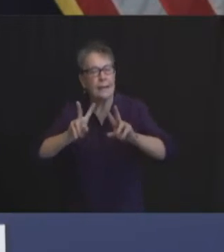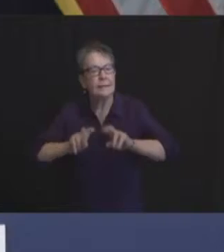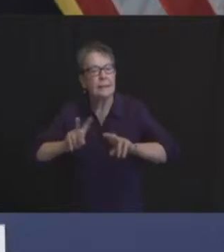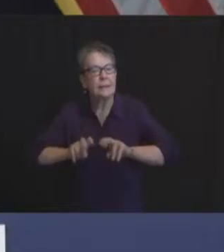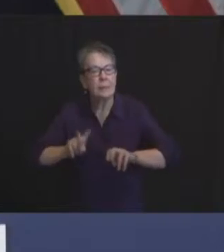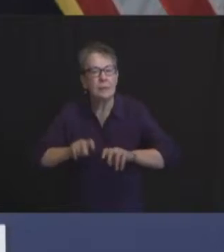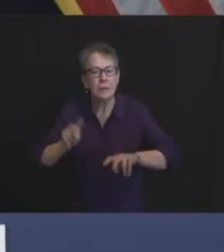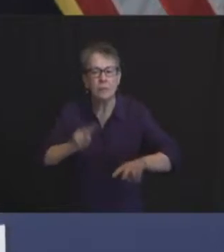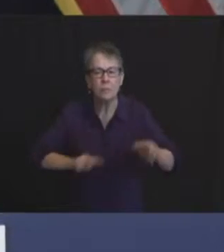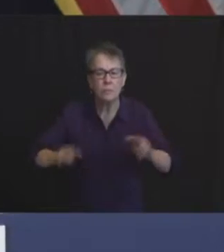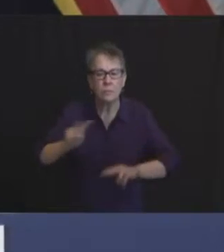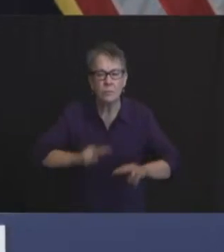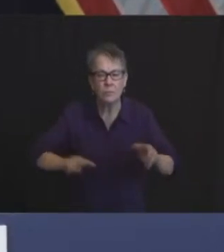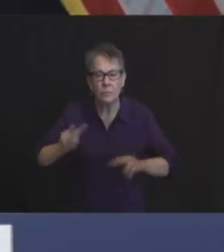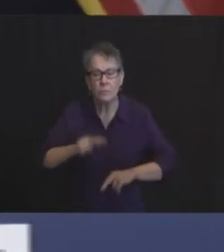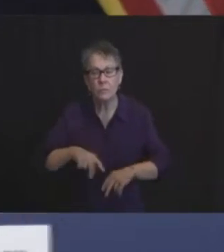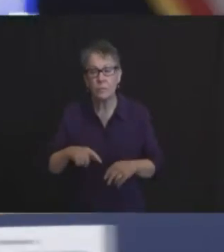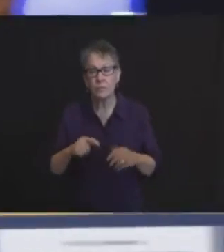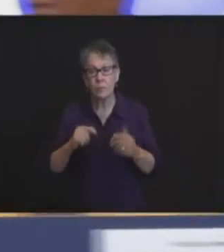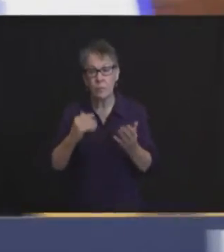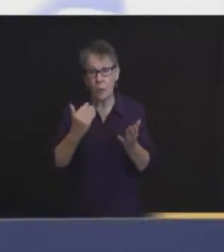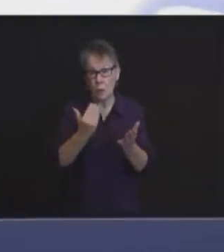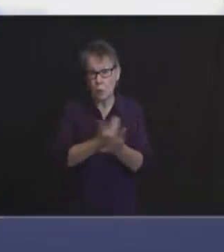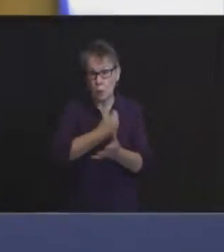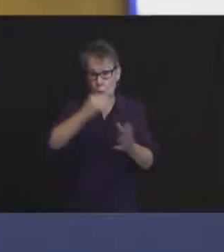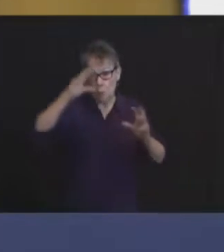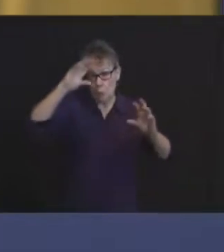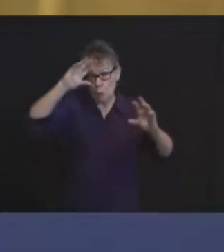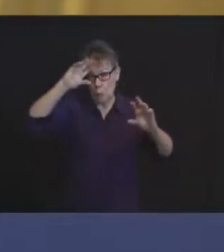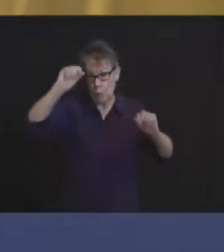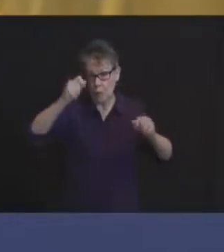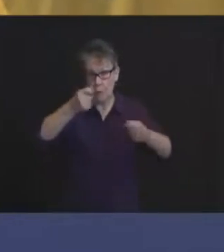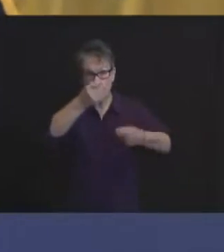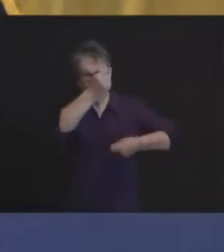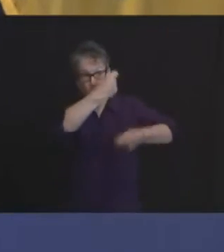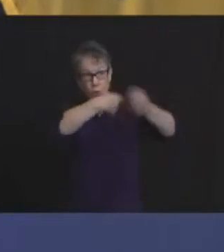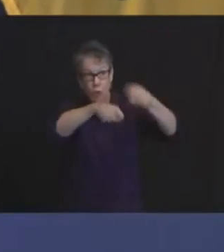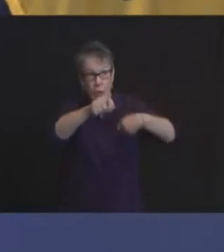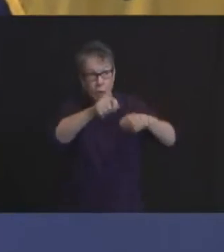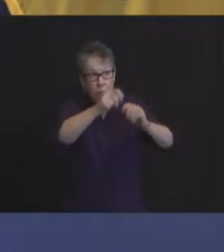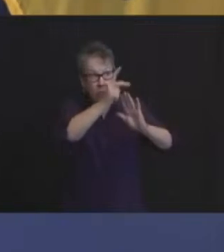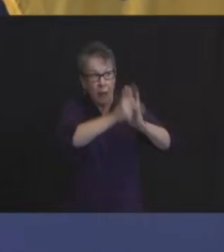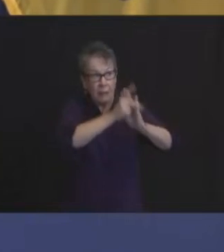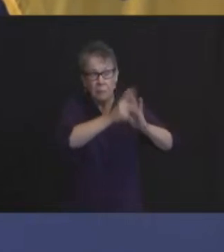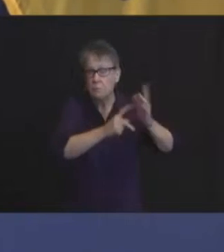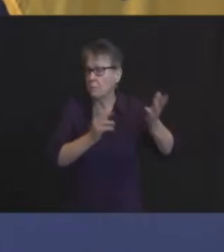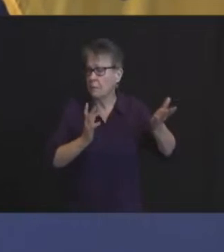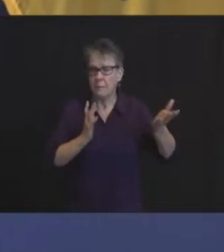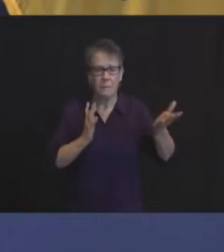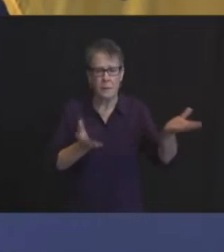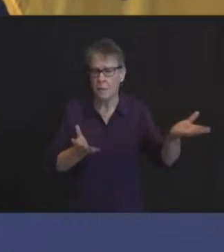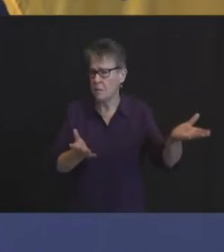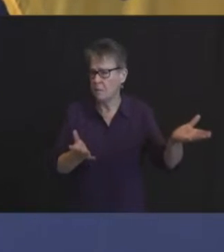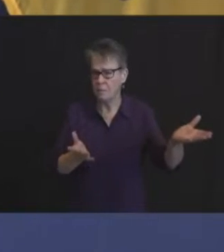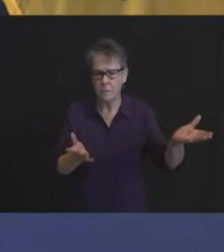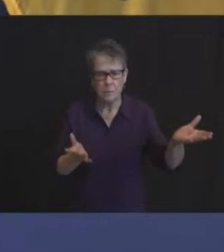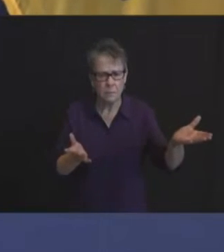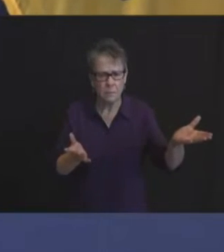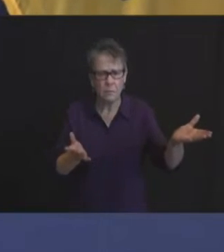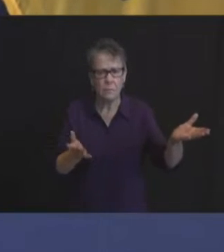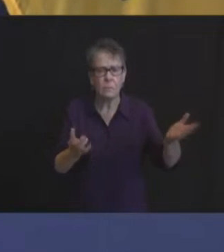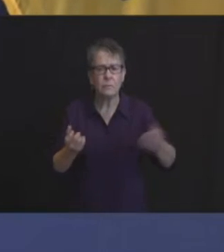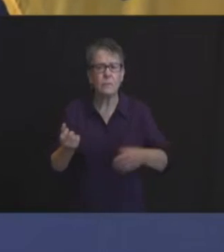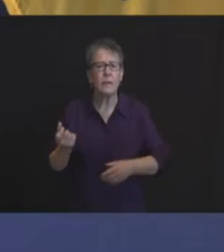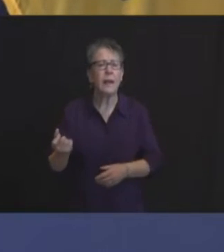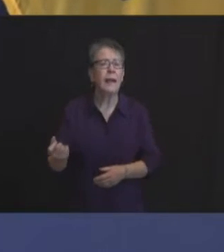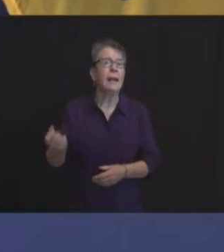a federal call, right? And they waived it, the Trump administration waived it last year. At the moment, it is not waived. And so to your point, we